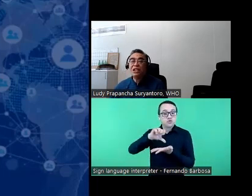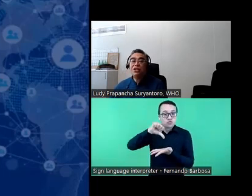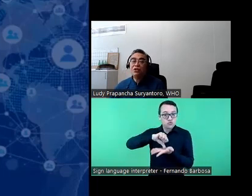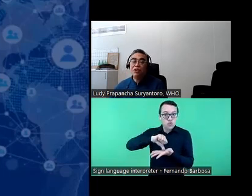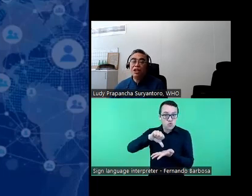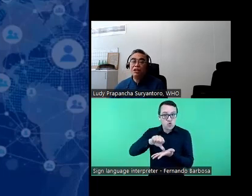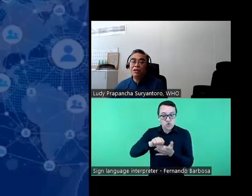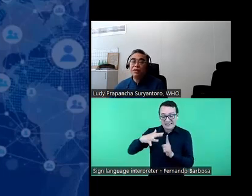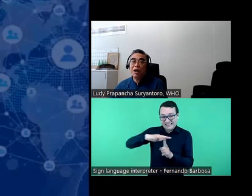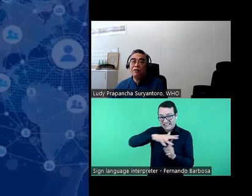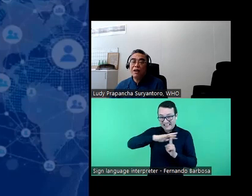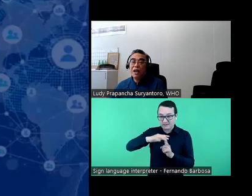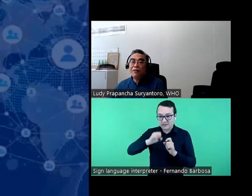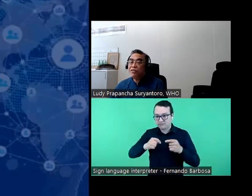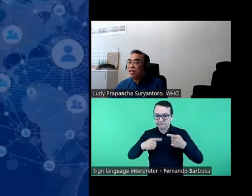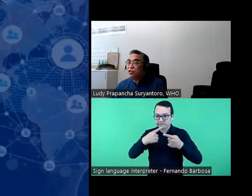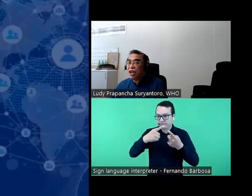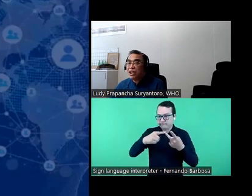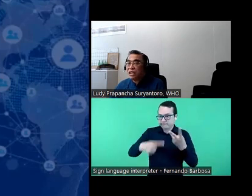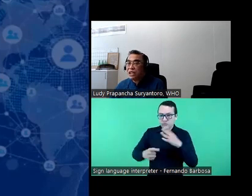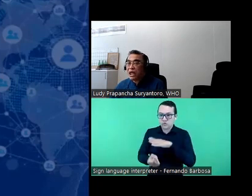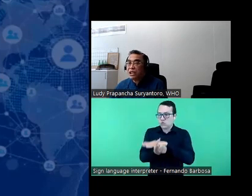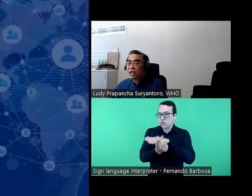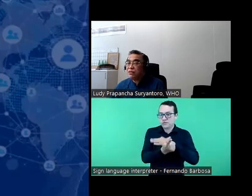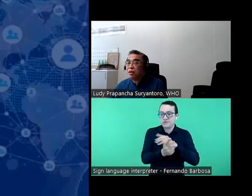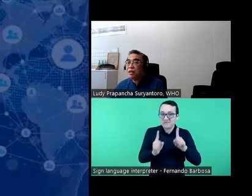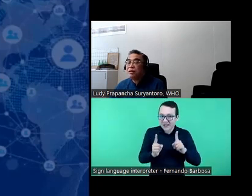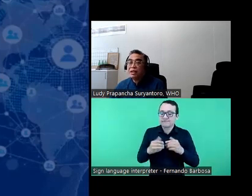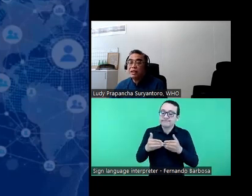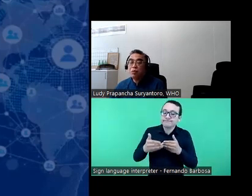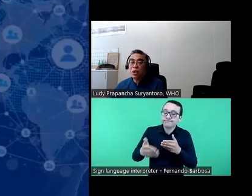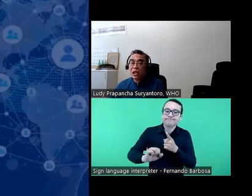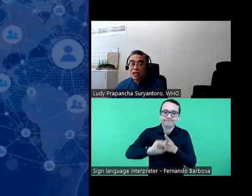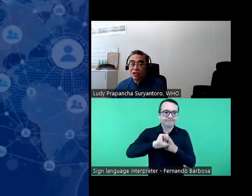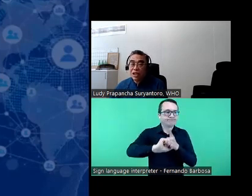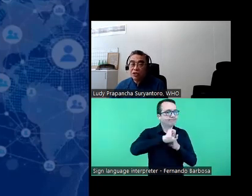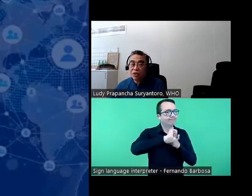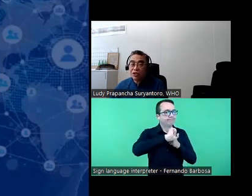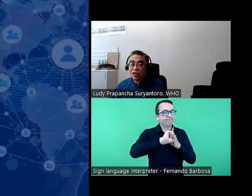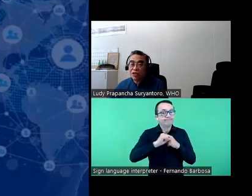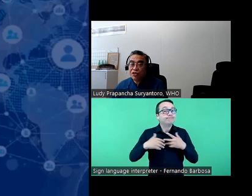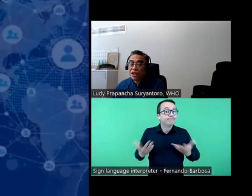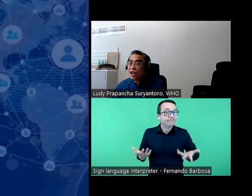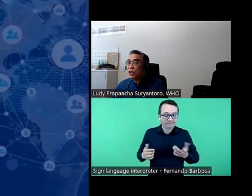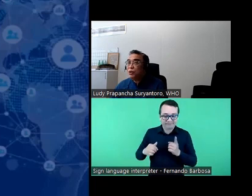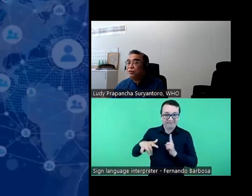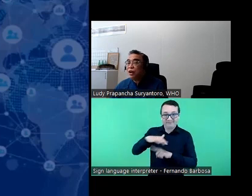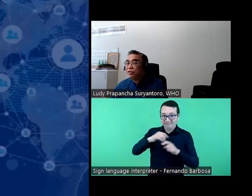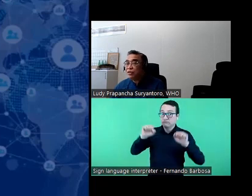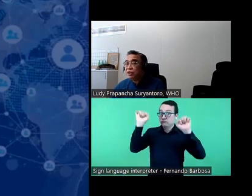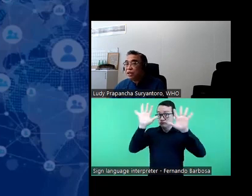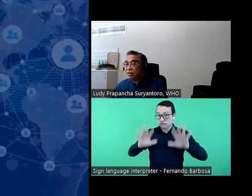but continues in terms of facing new challenges, either environment that will lead to the natural disasters,